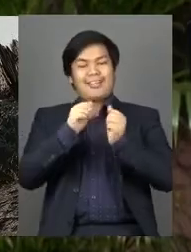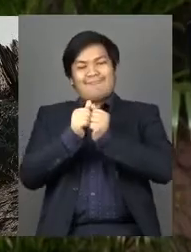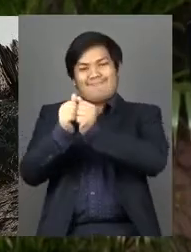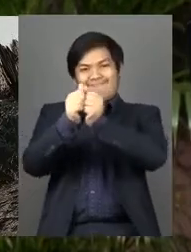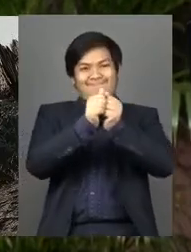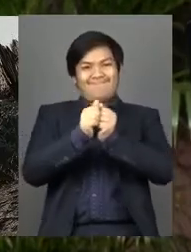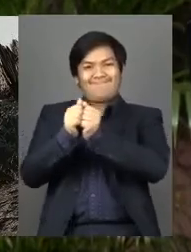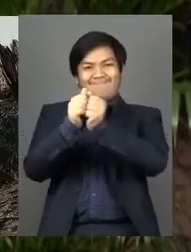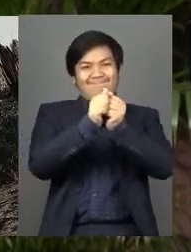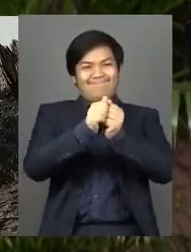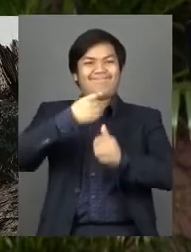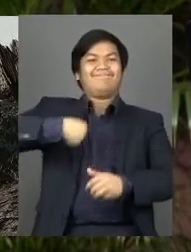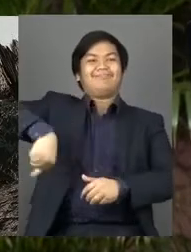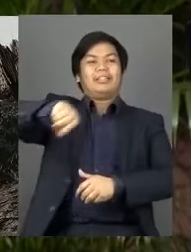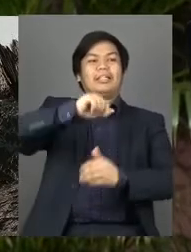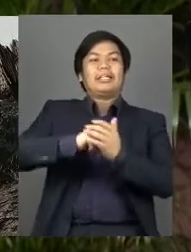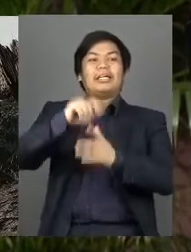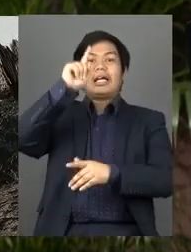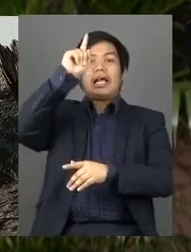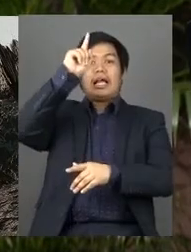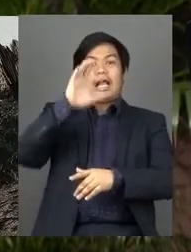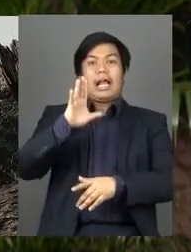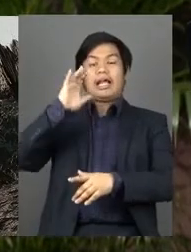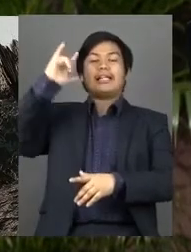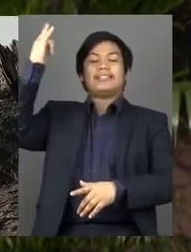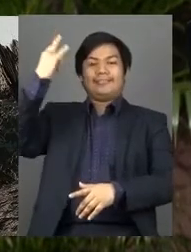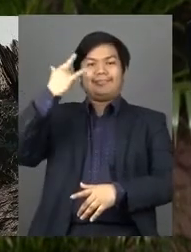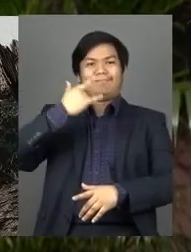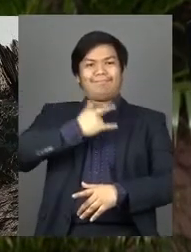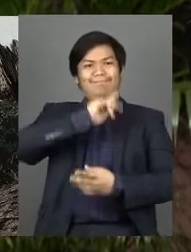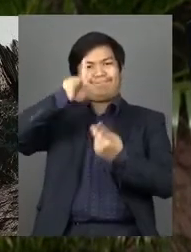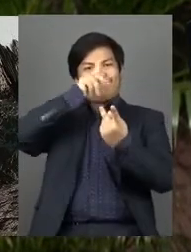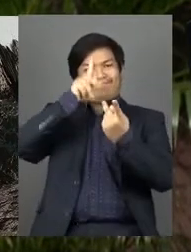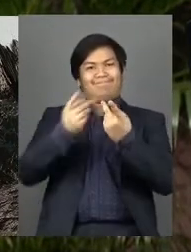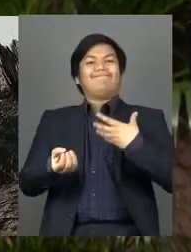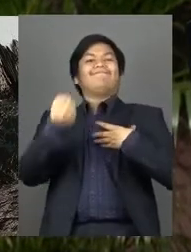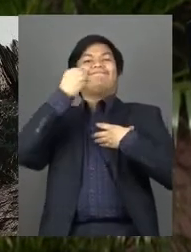in us, and His love is perfected in us."